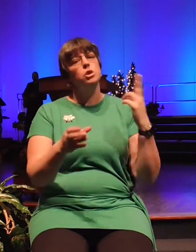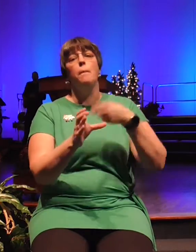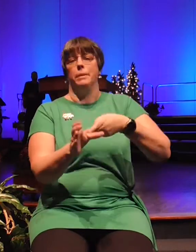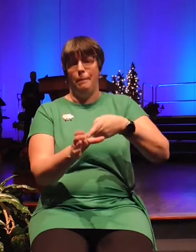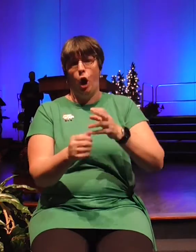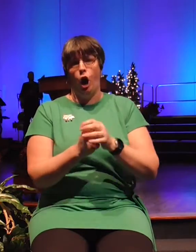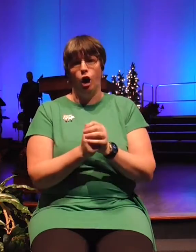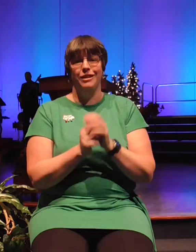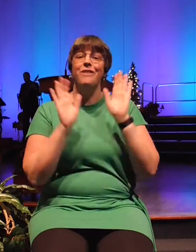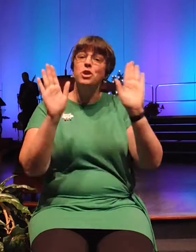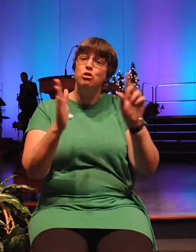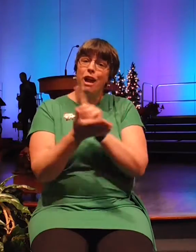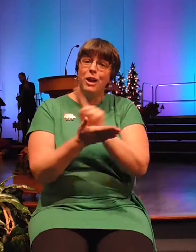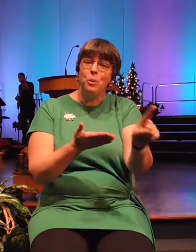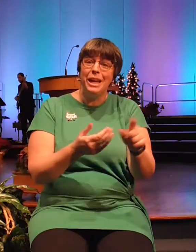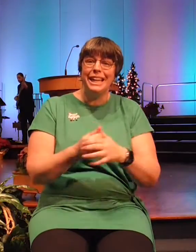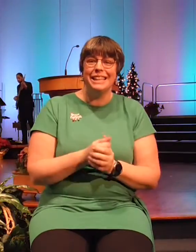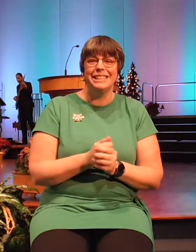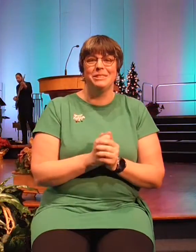week.